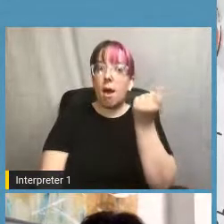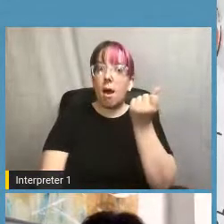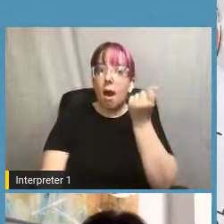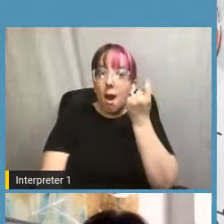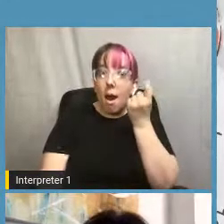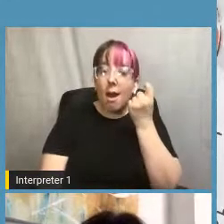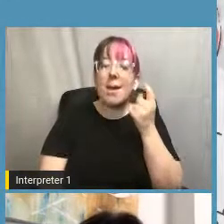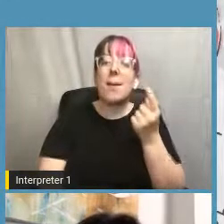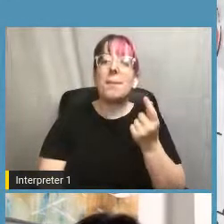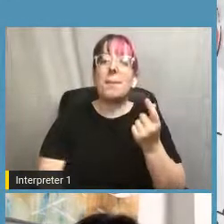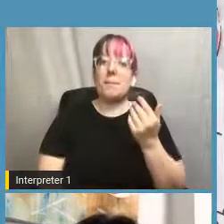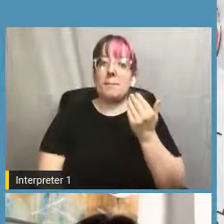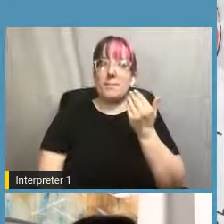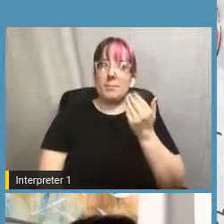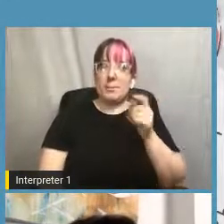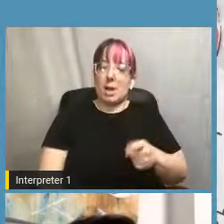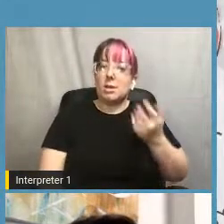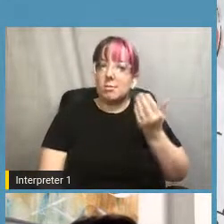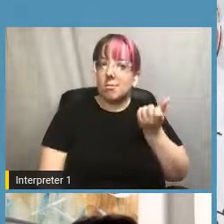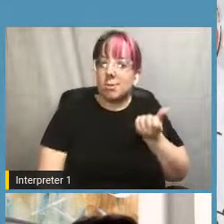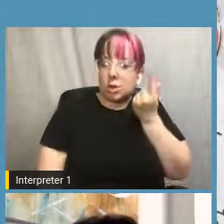possible. Okay.